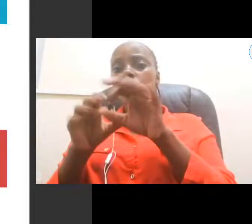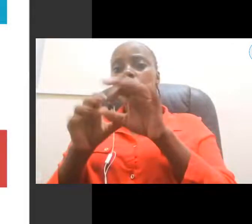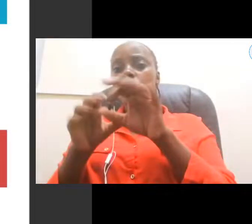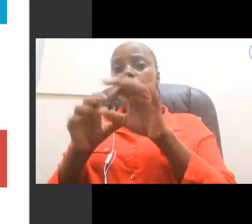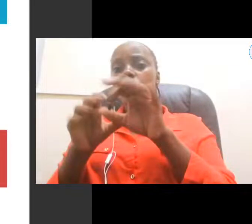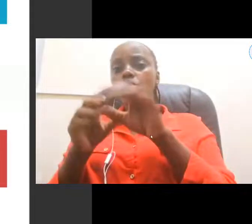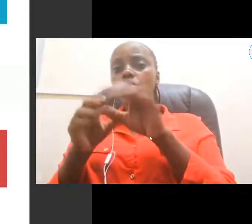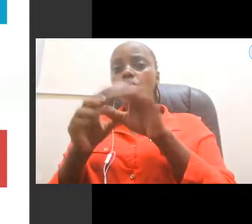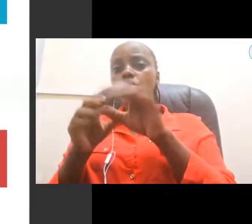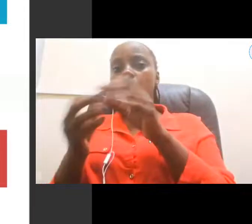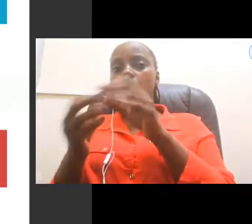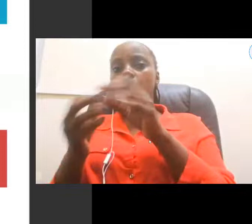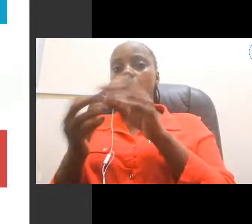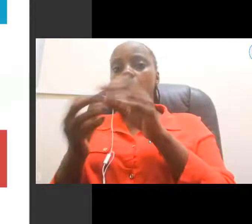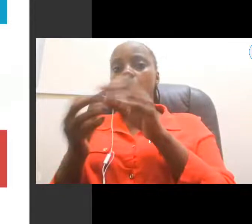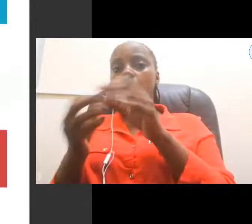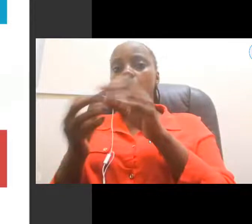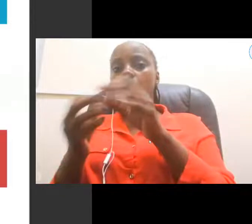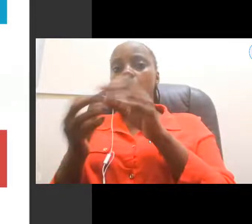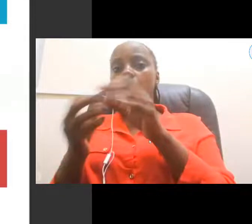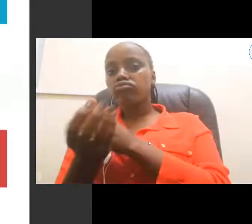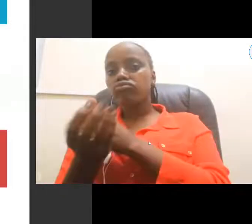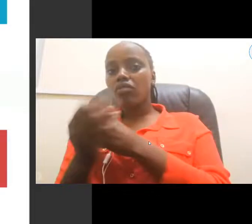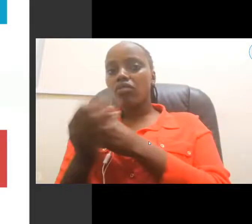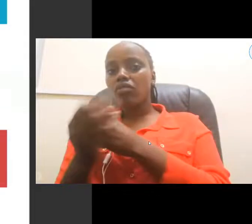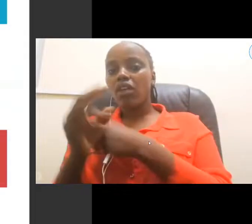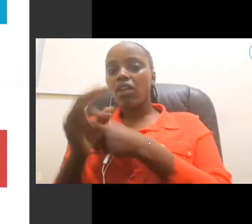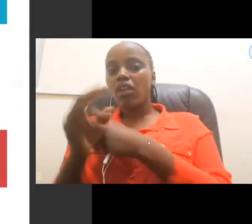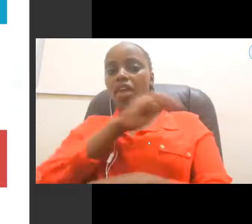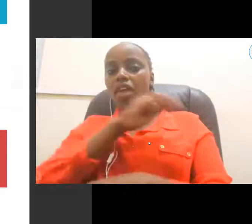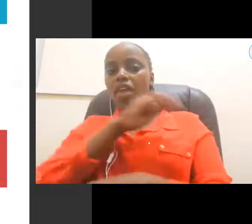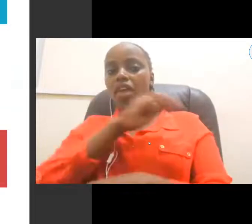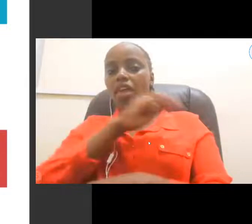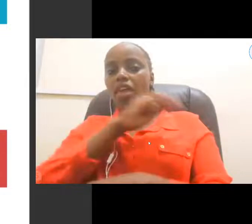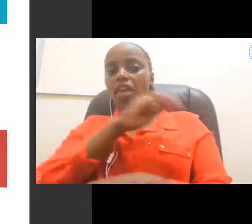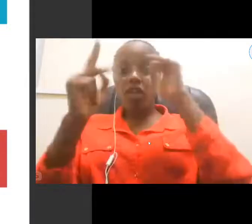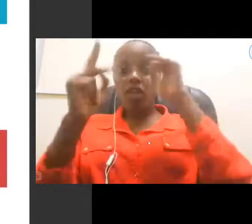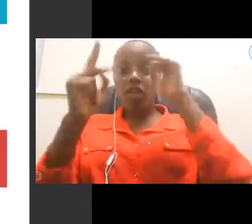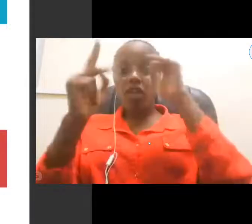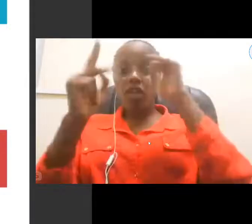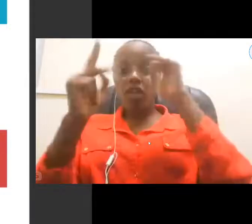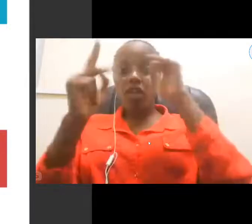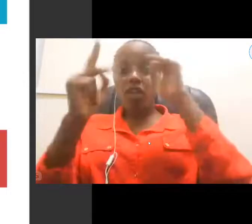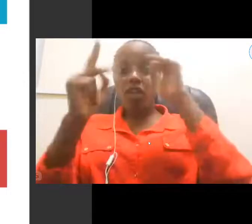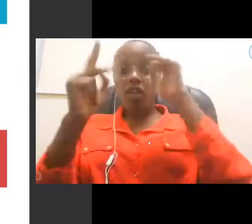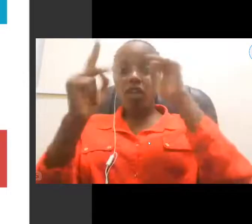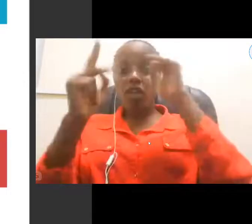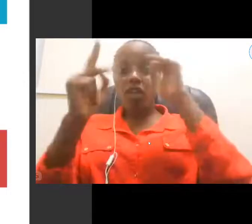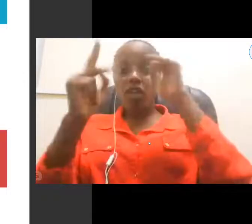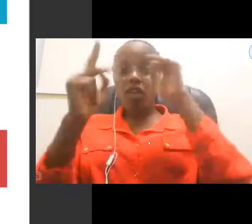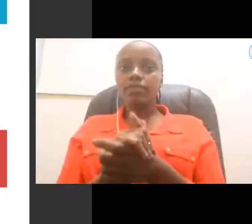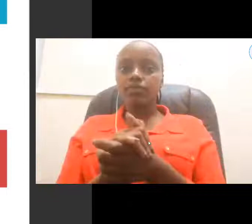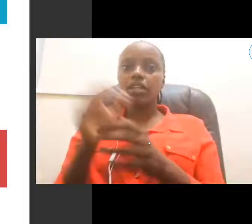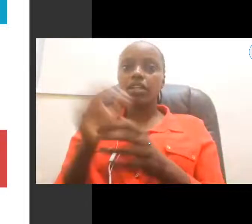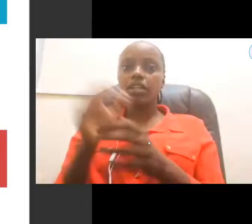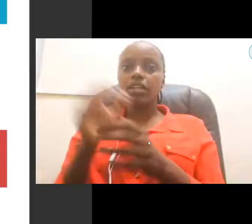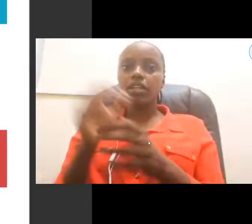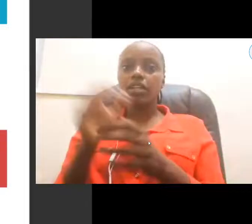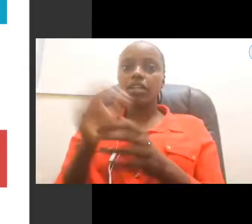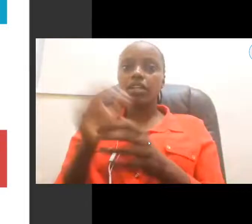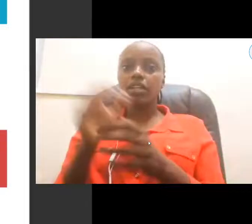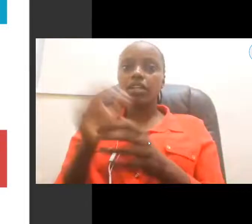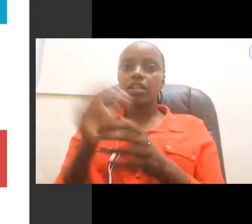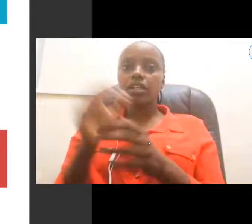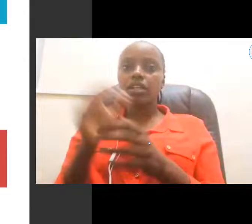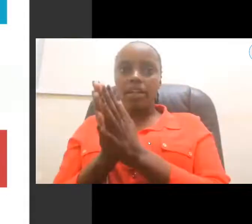priority areas are the main focus area that we want the CSO Forum to focus on. It might be